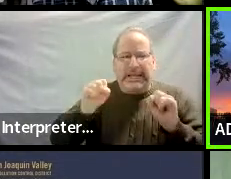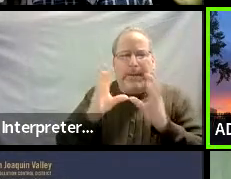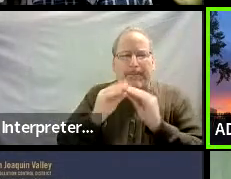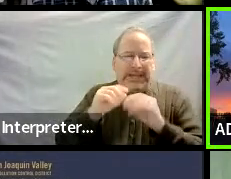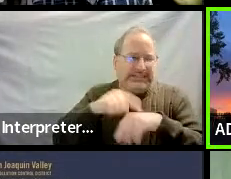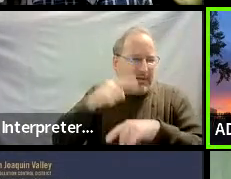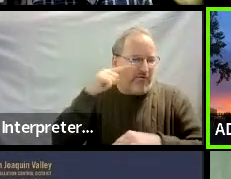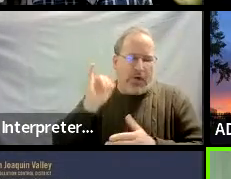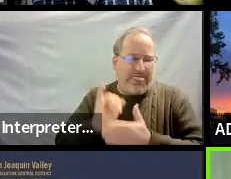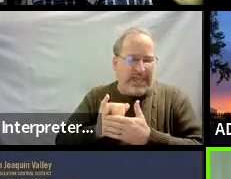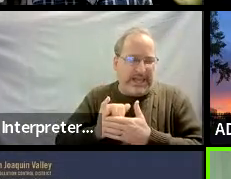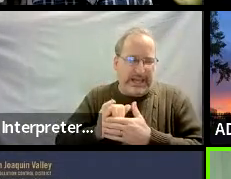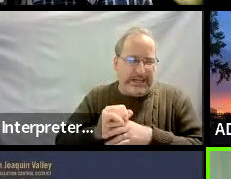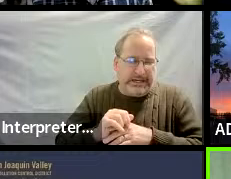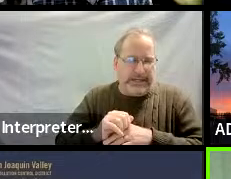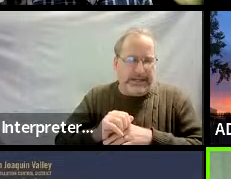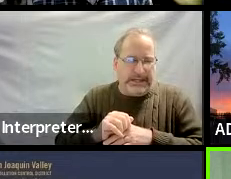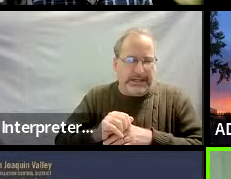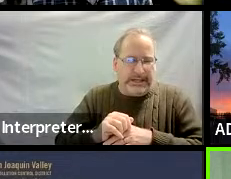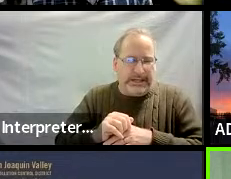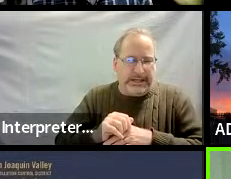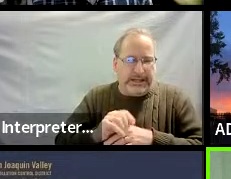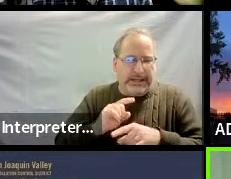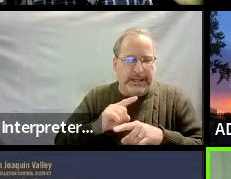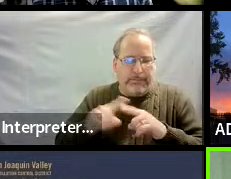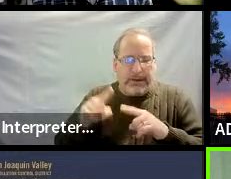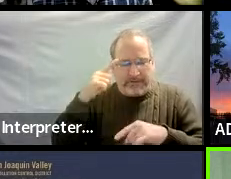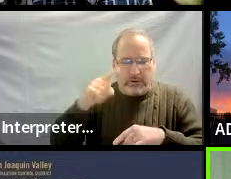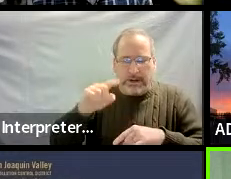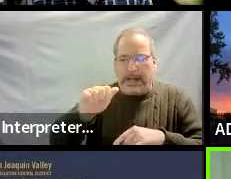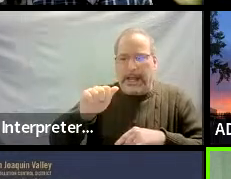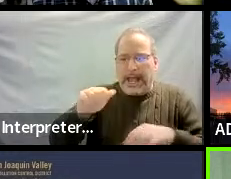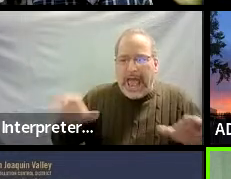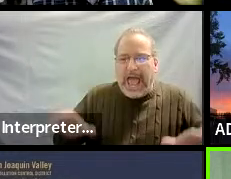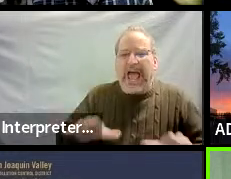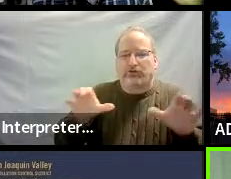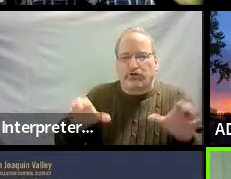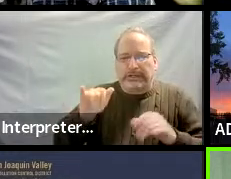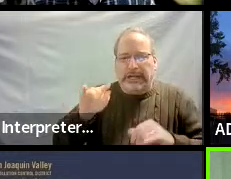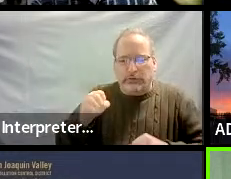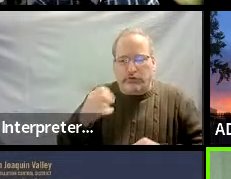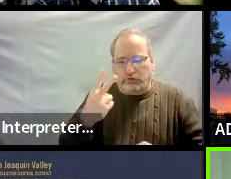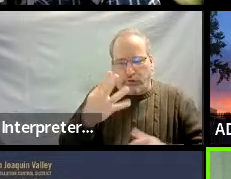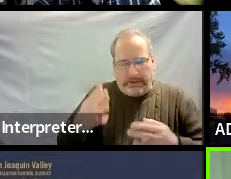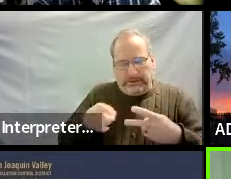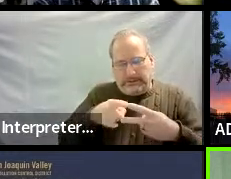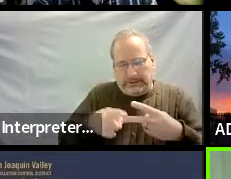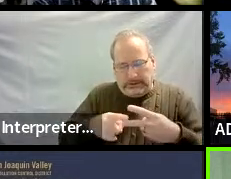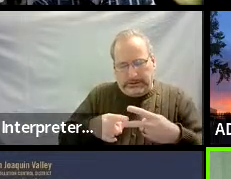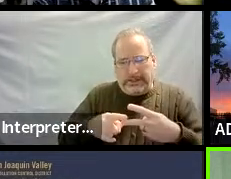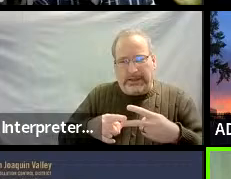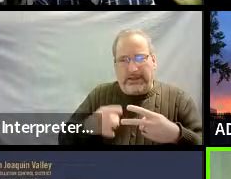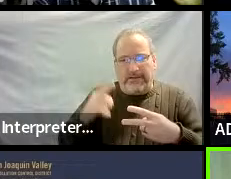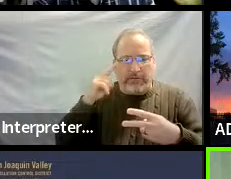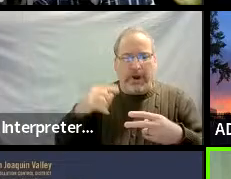for this, but in the kind of action items, the two things that refer to the health effects meeting really are kind